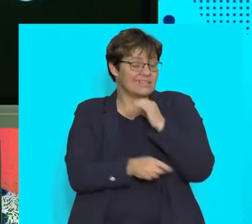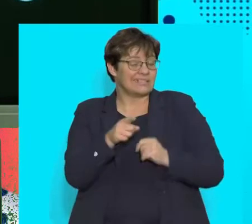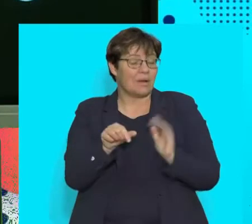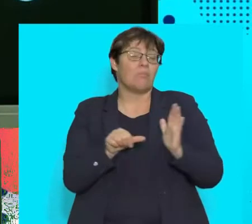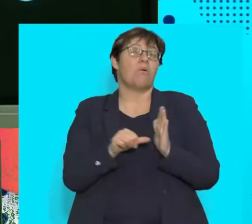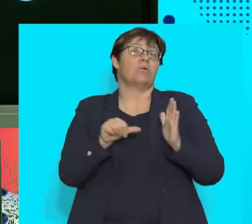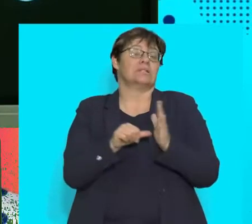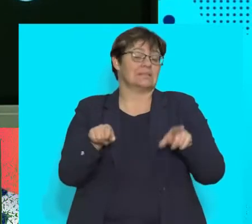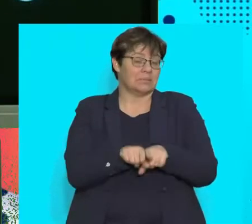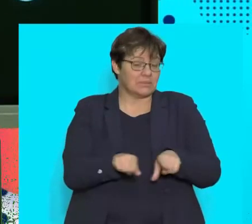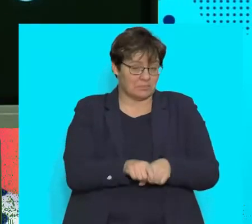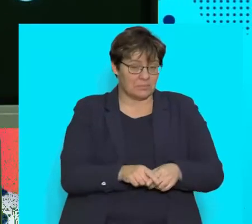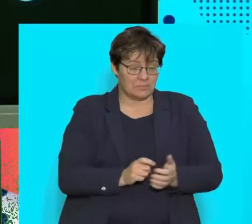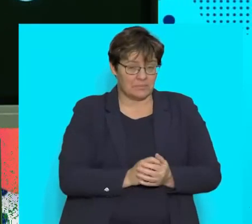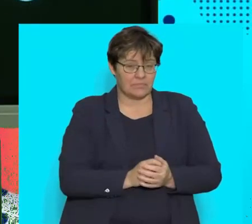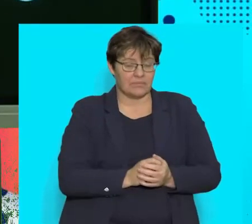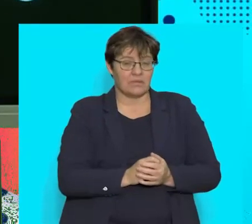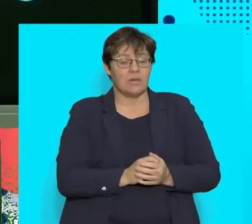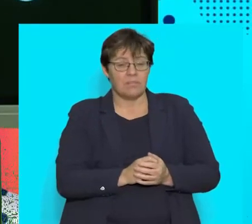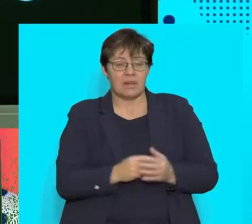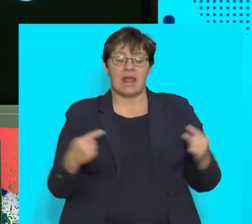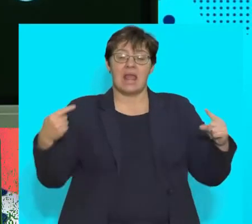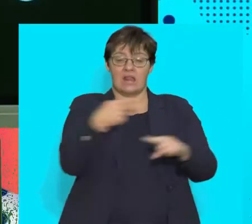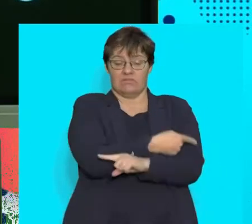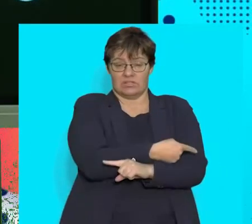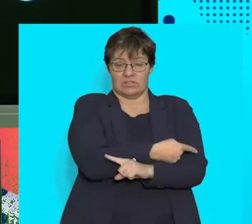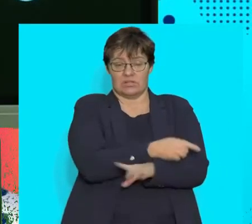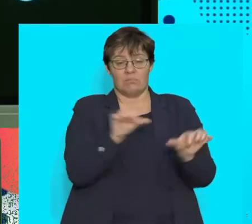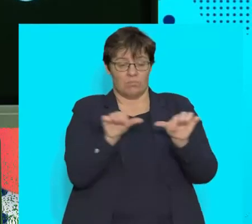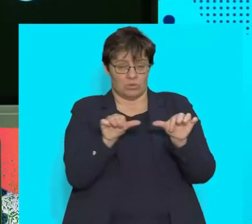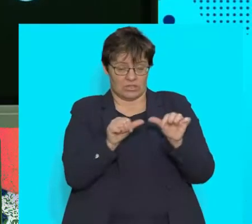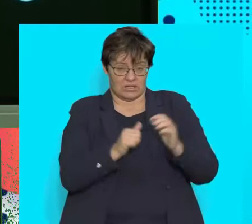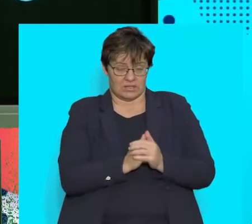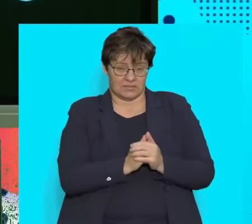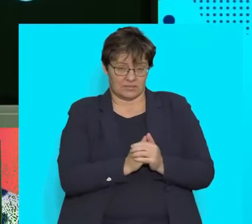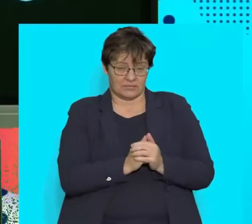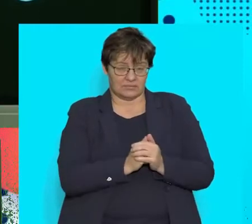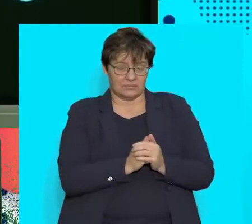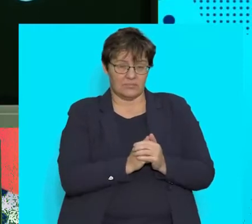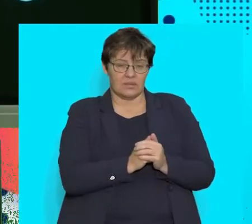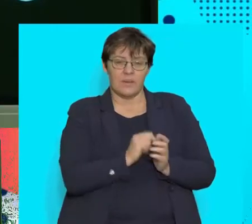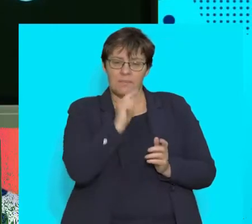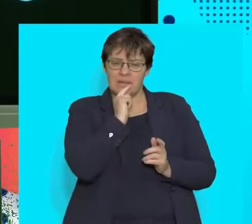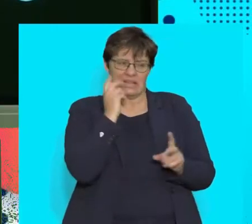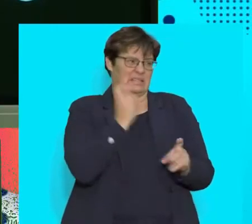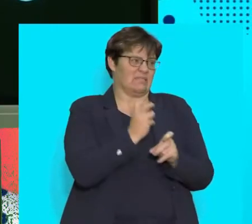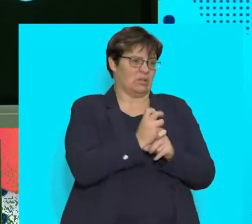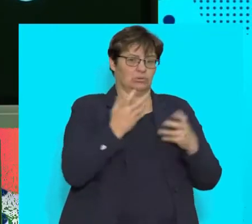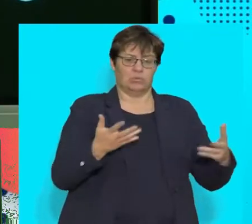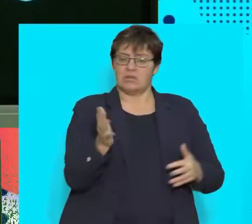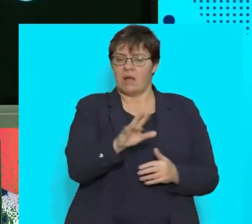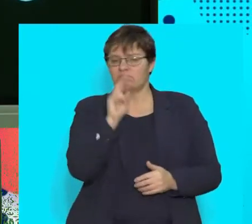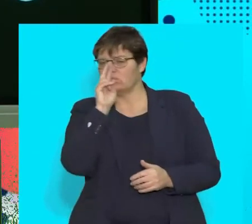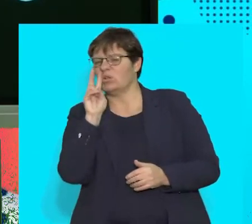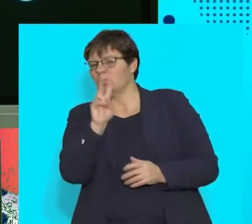very important, is an inverse proportionality. And so we're not going to make it too difficult, but let's